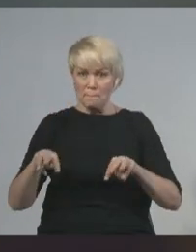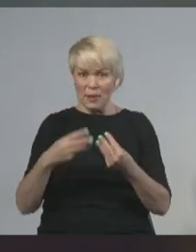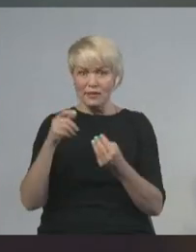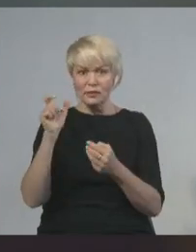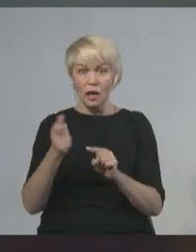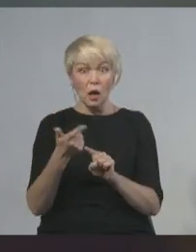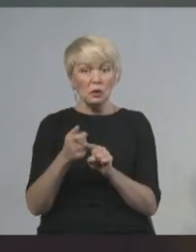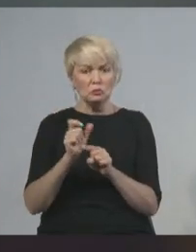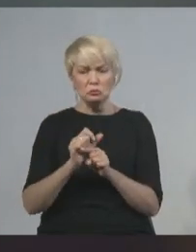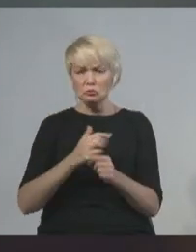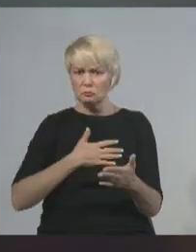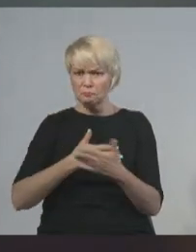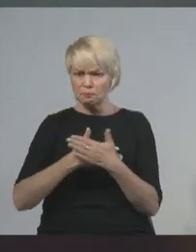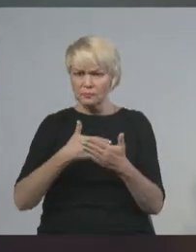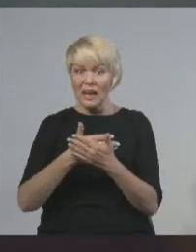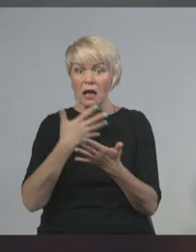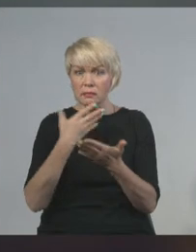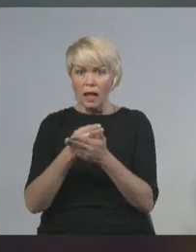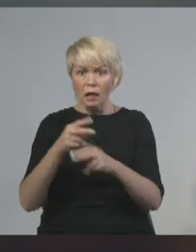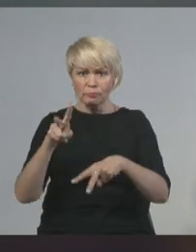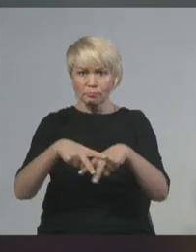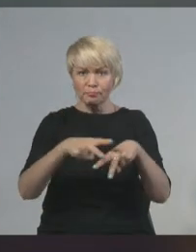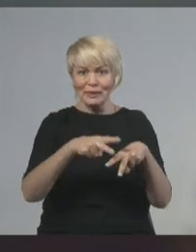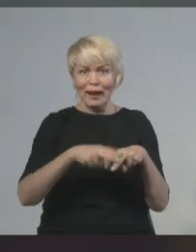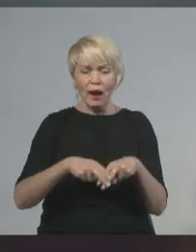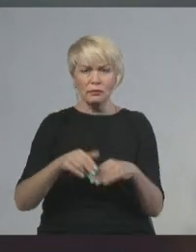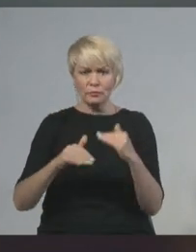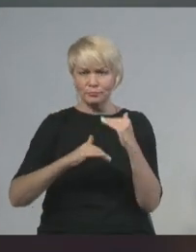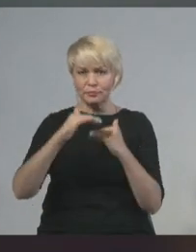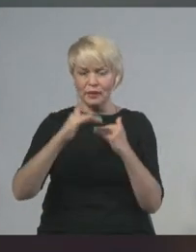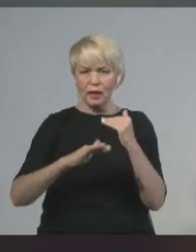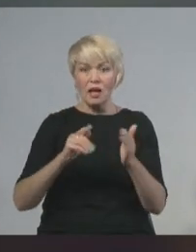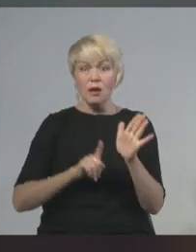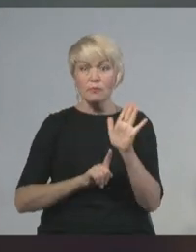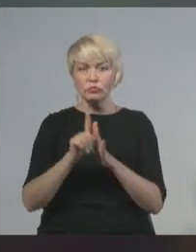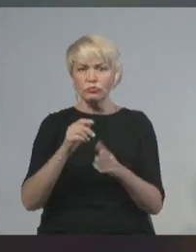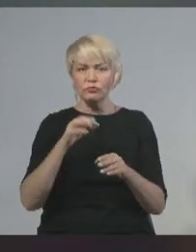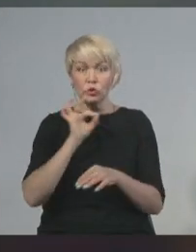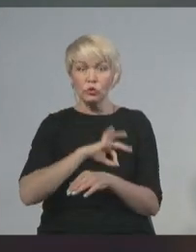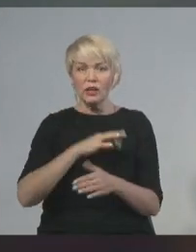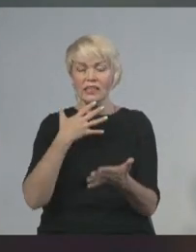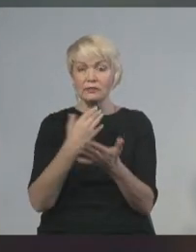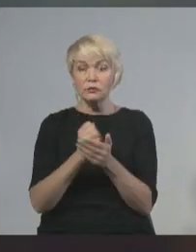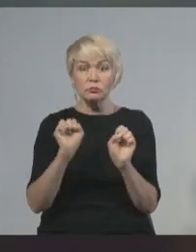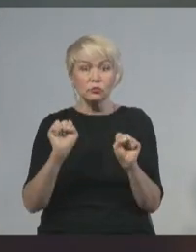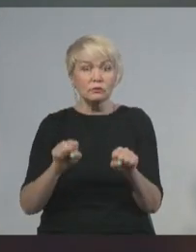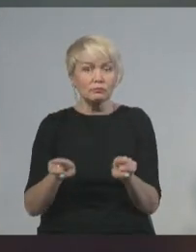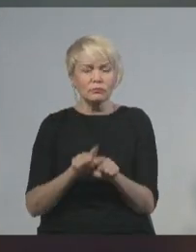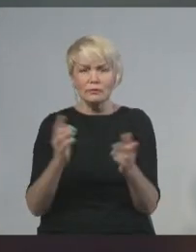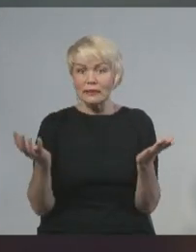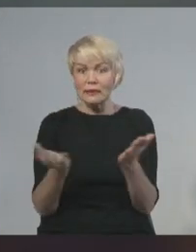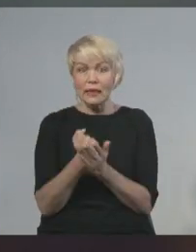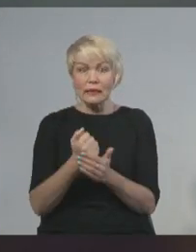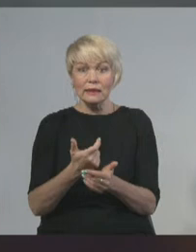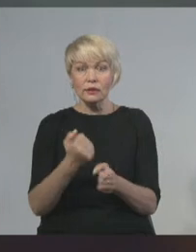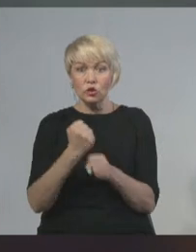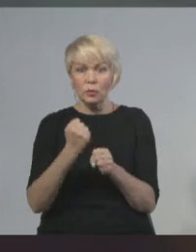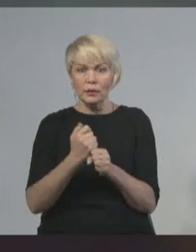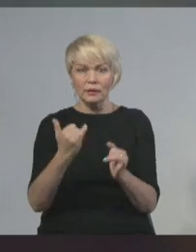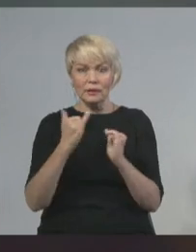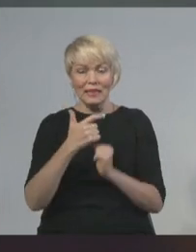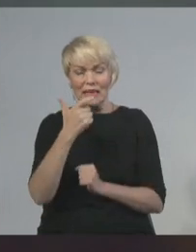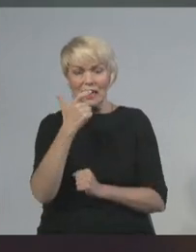ukraine the media specialists were using these uh possibilities very actively this was the